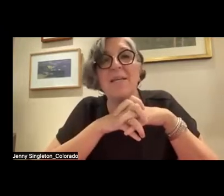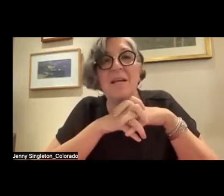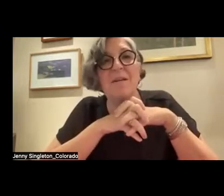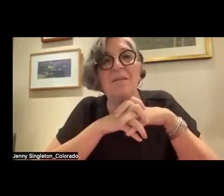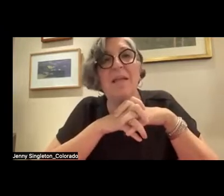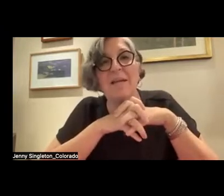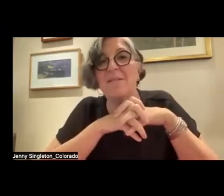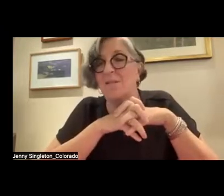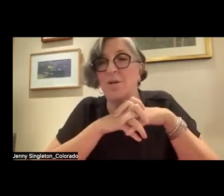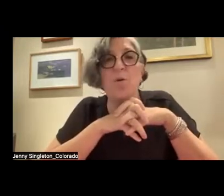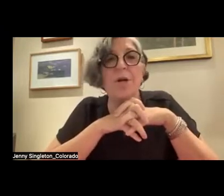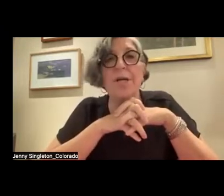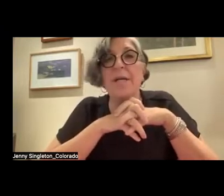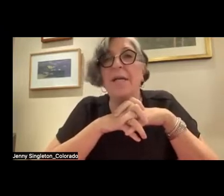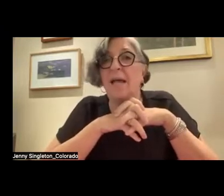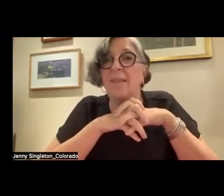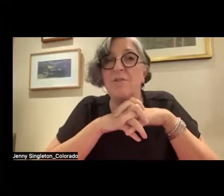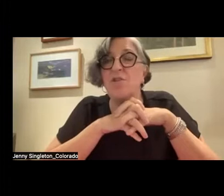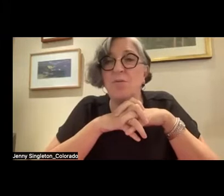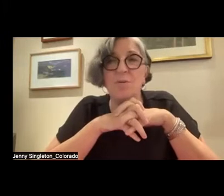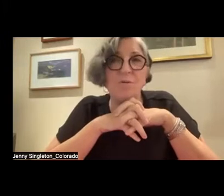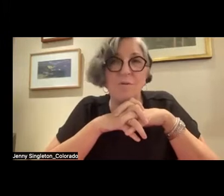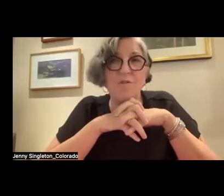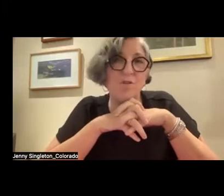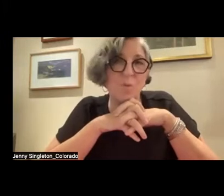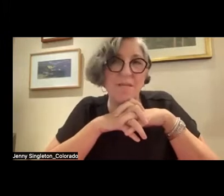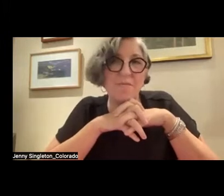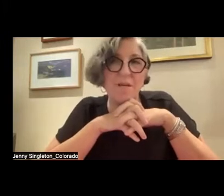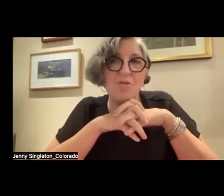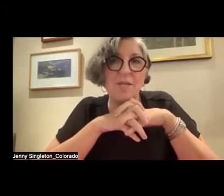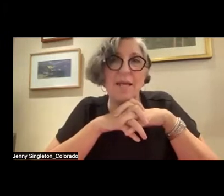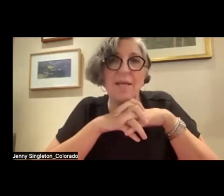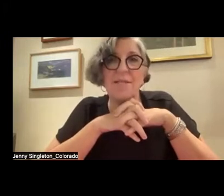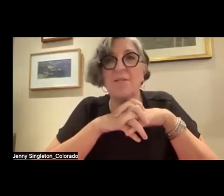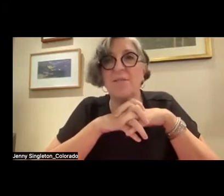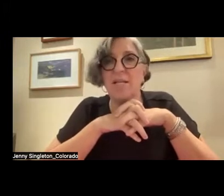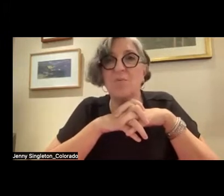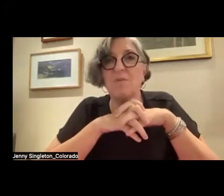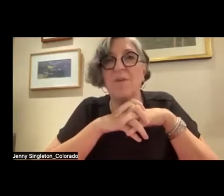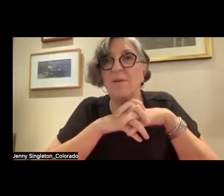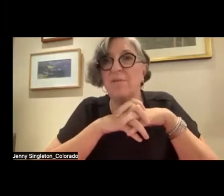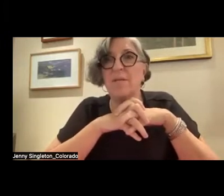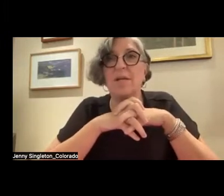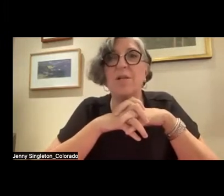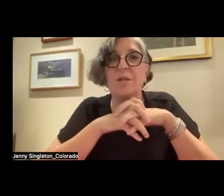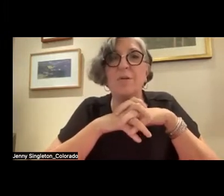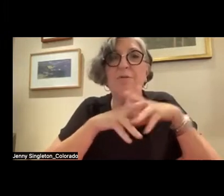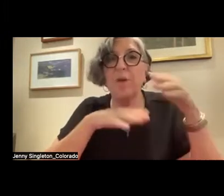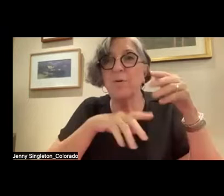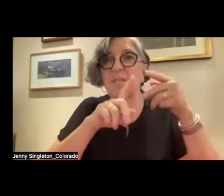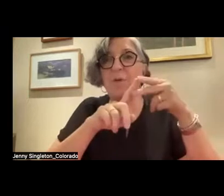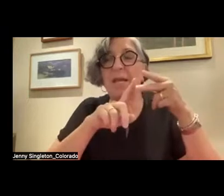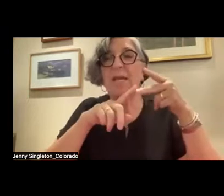at asllex.org, and there are over 2,700 ASL signs with videos that include